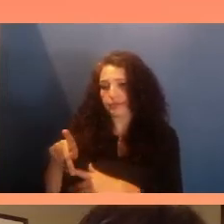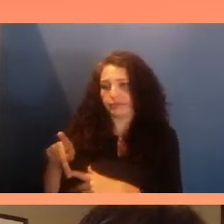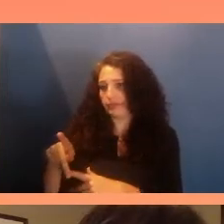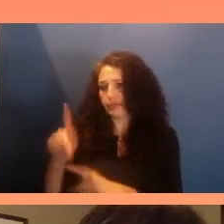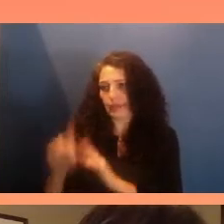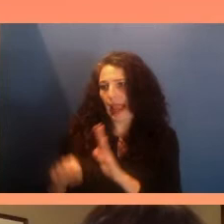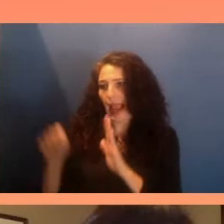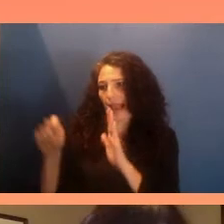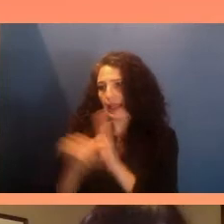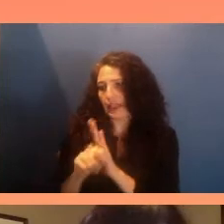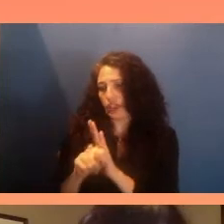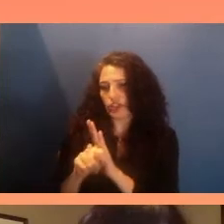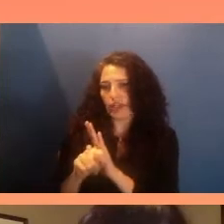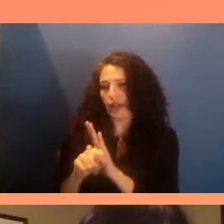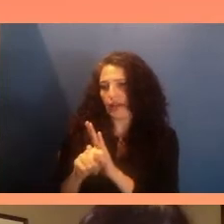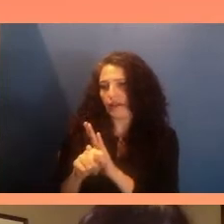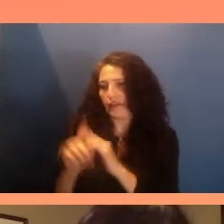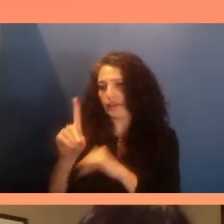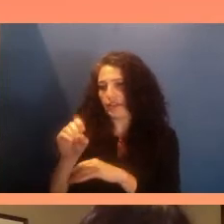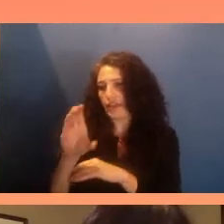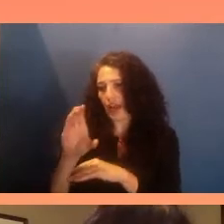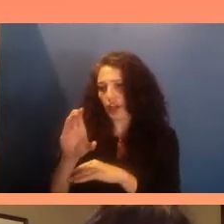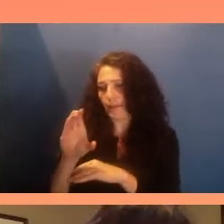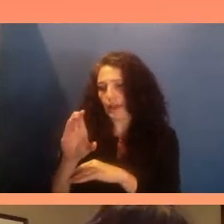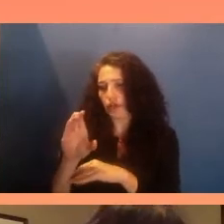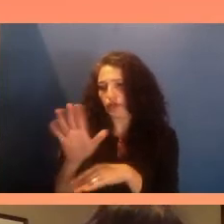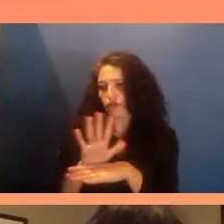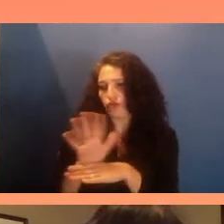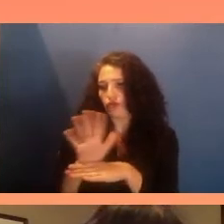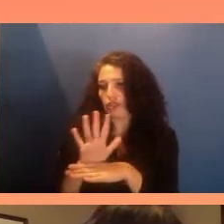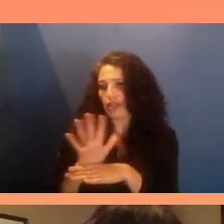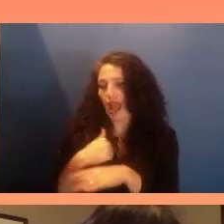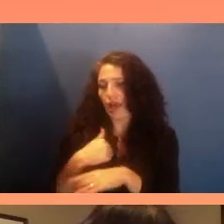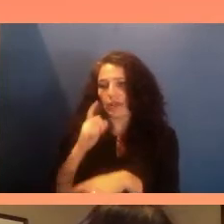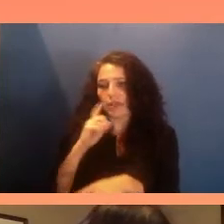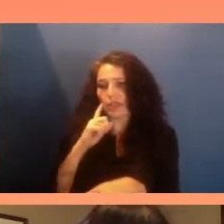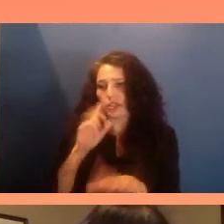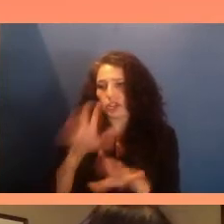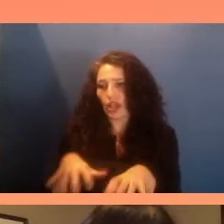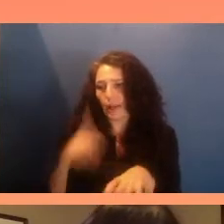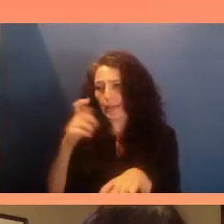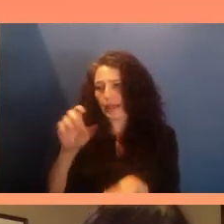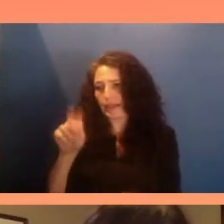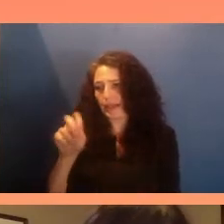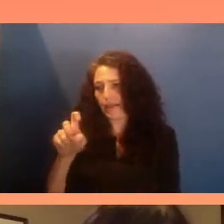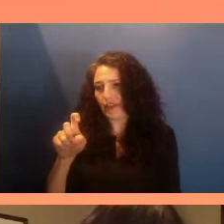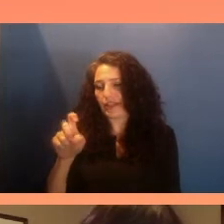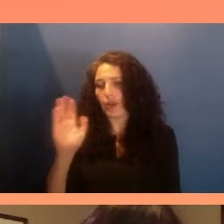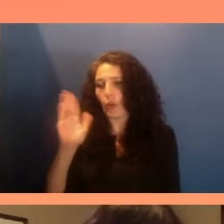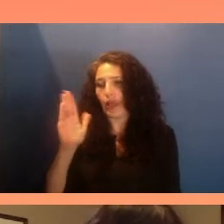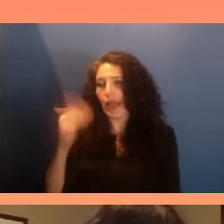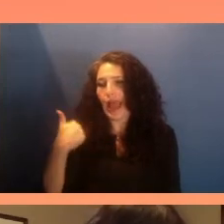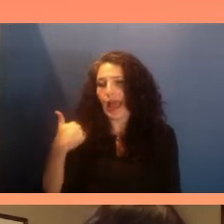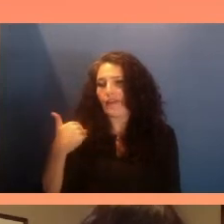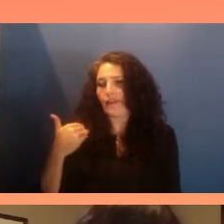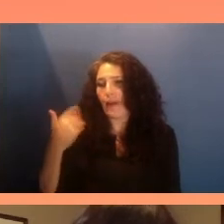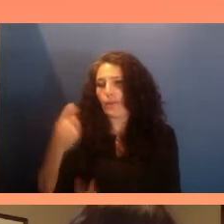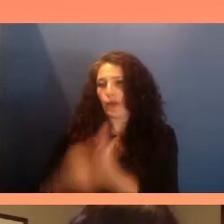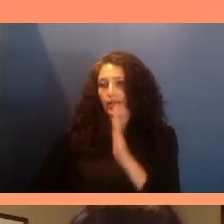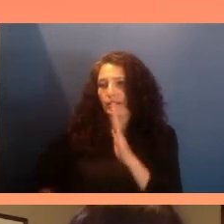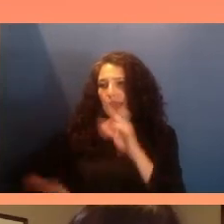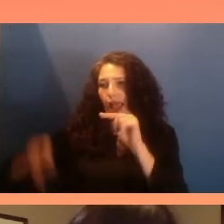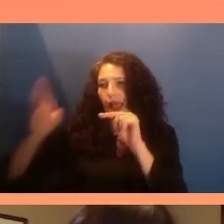struck today by an article about Netflix having a price hike coming soon, and how wonderful it's going to be for